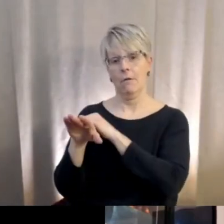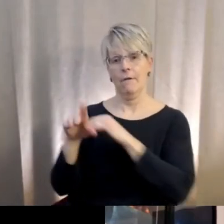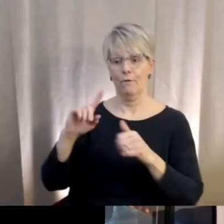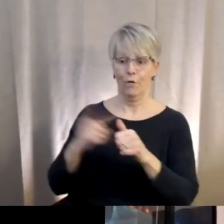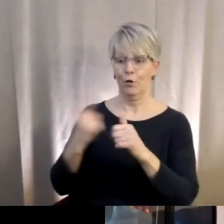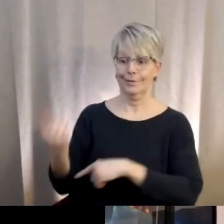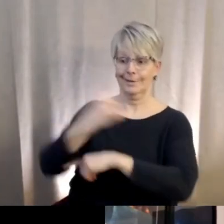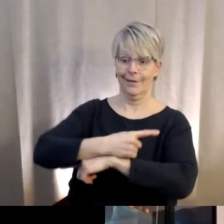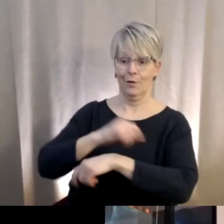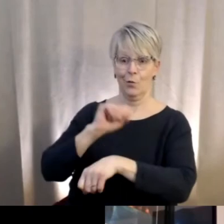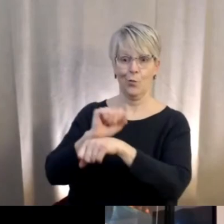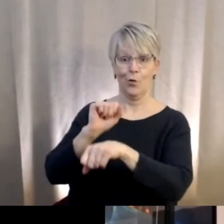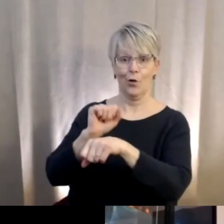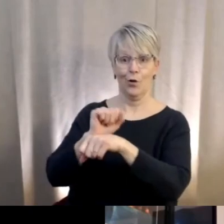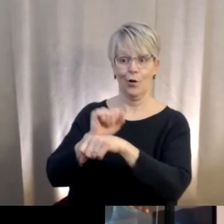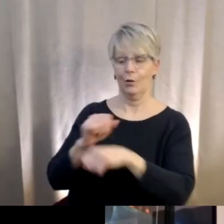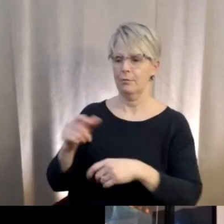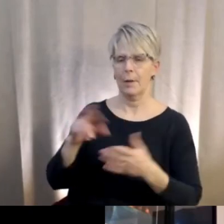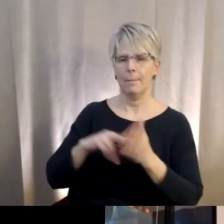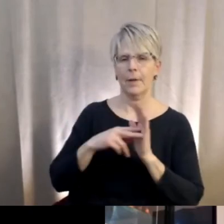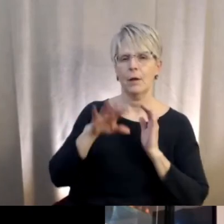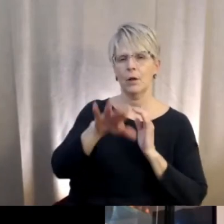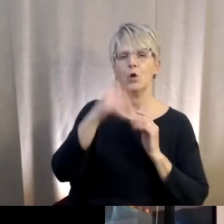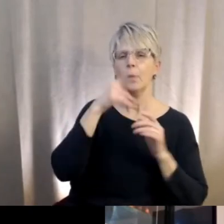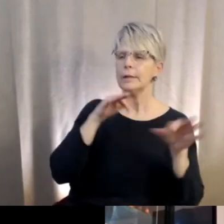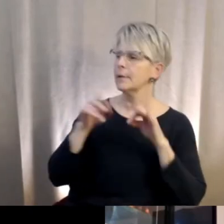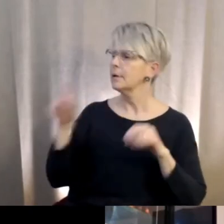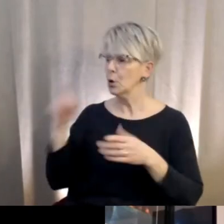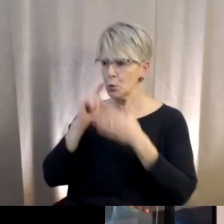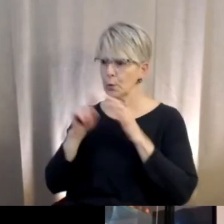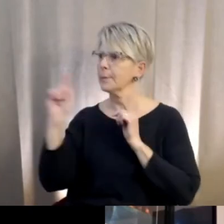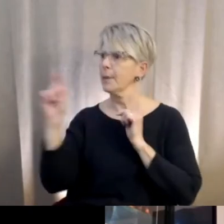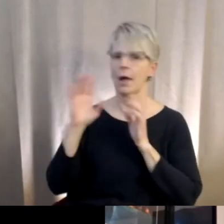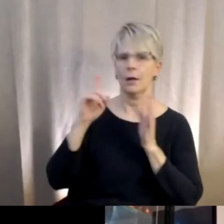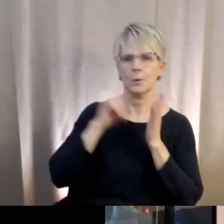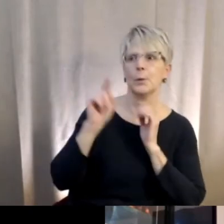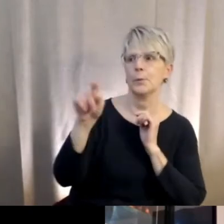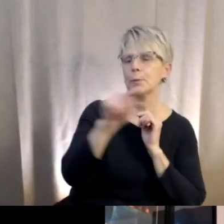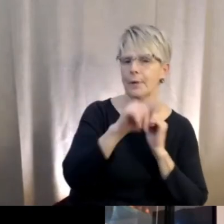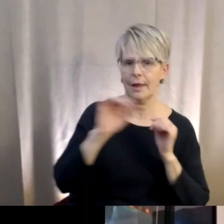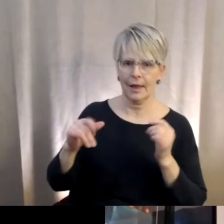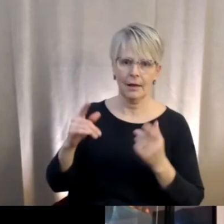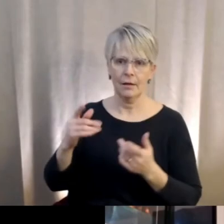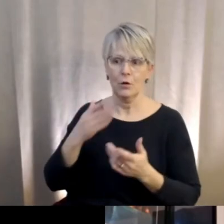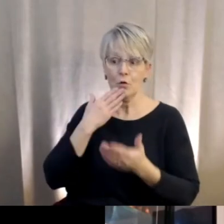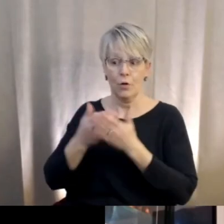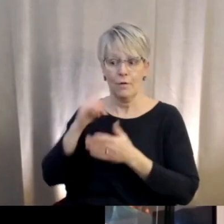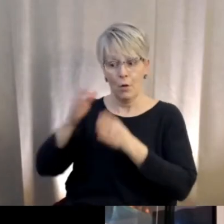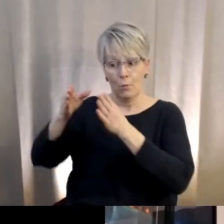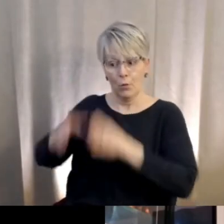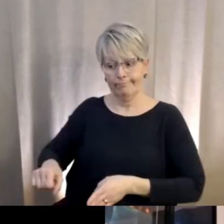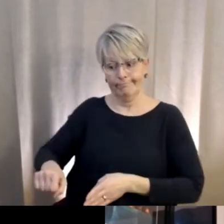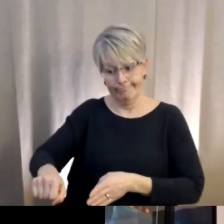of work, what are some things that you'd be pointing out? I think this is valuable both for handlers, but also,